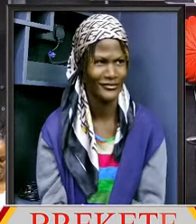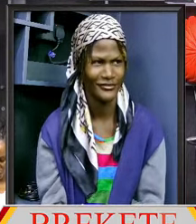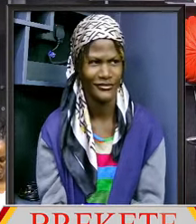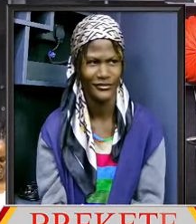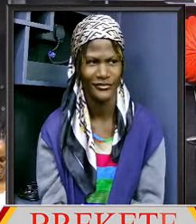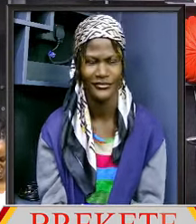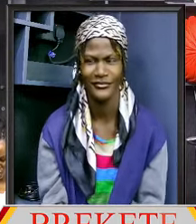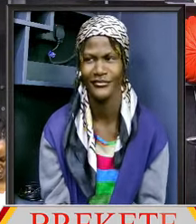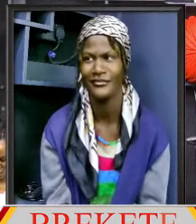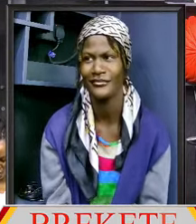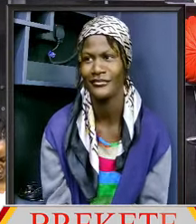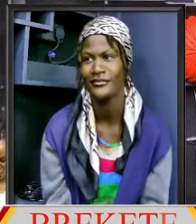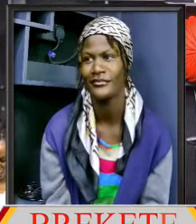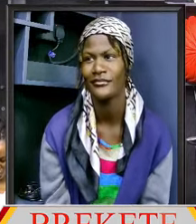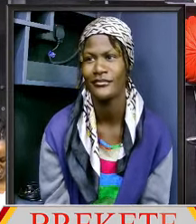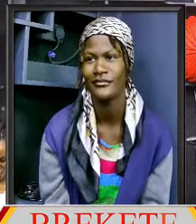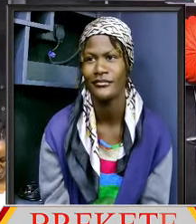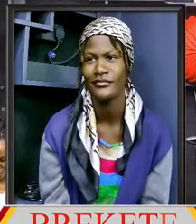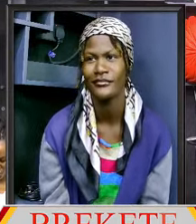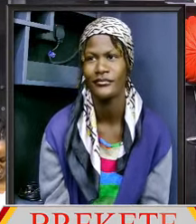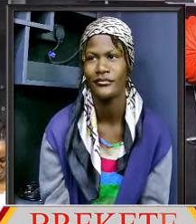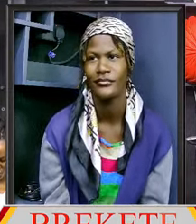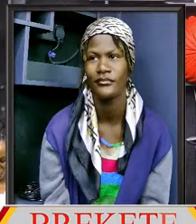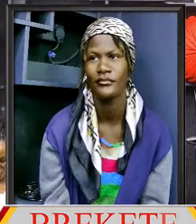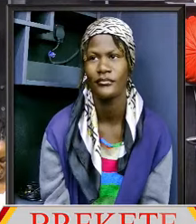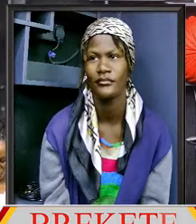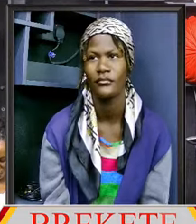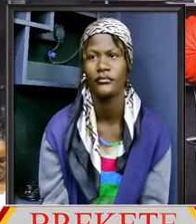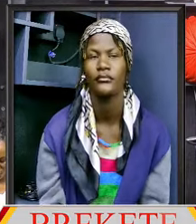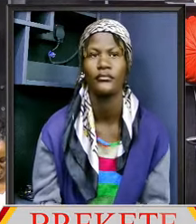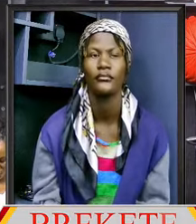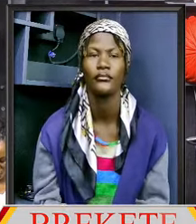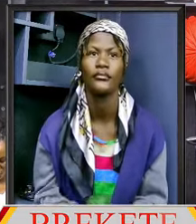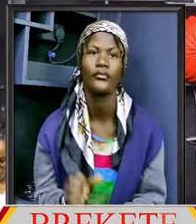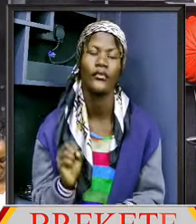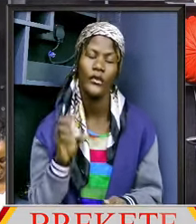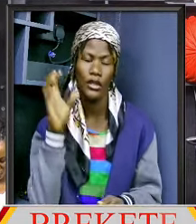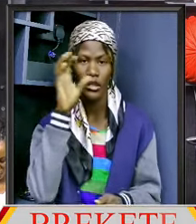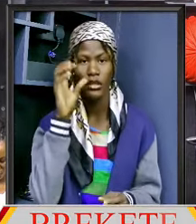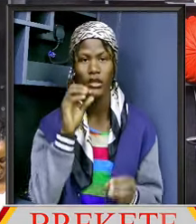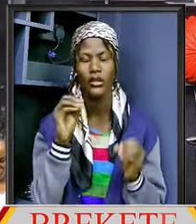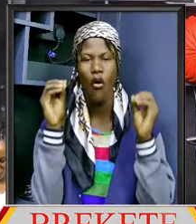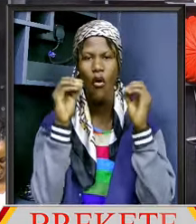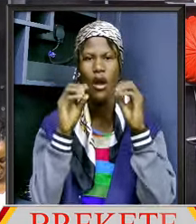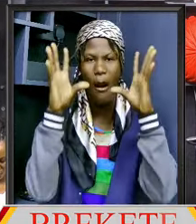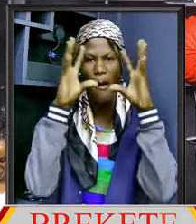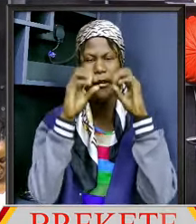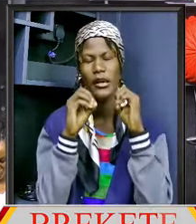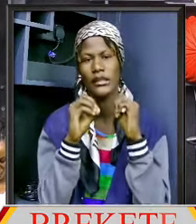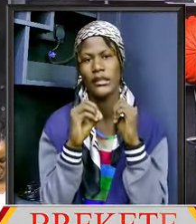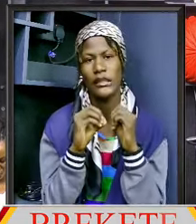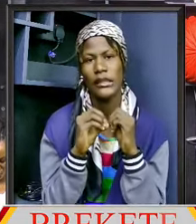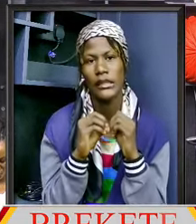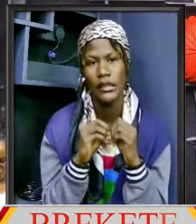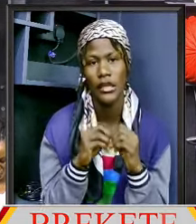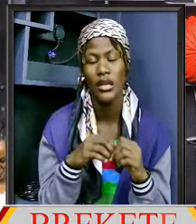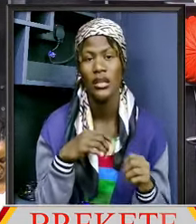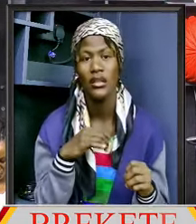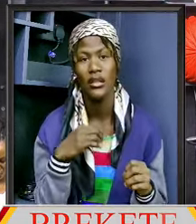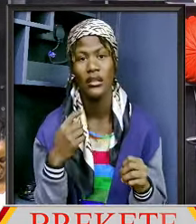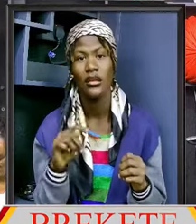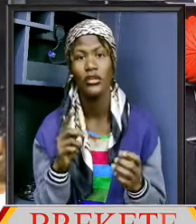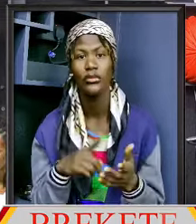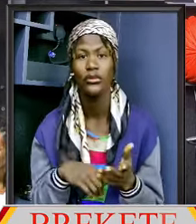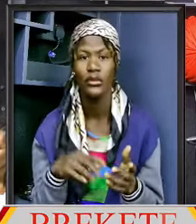Belembe. Oh, lo. Yes, you see, as we see the ordinary president, they get waiting at the